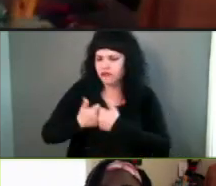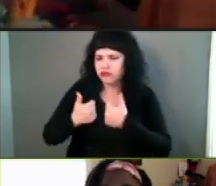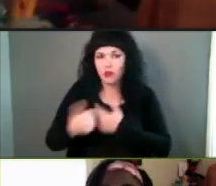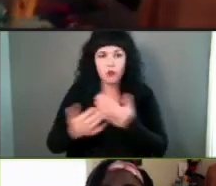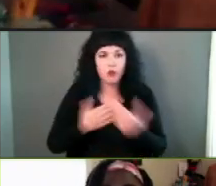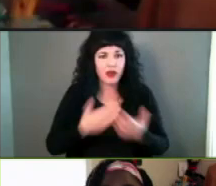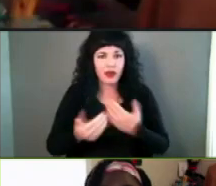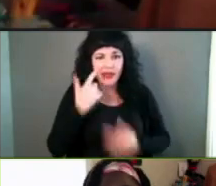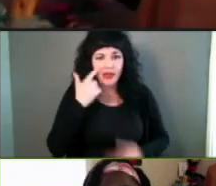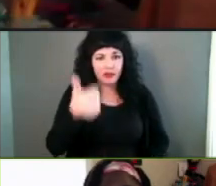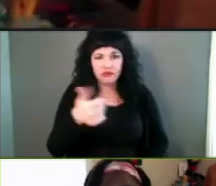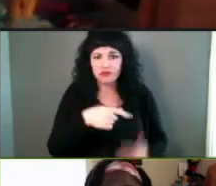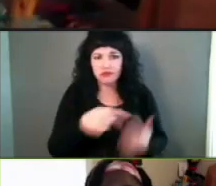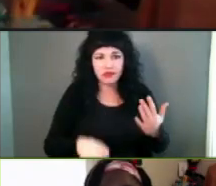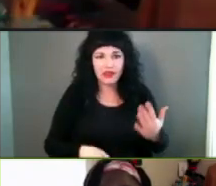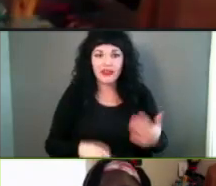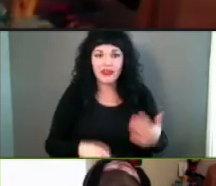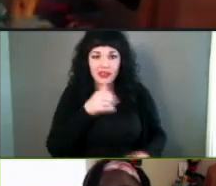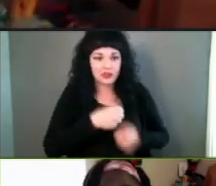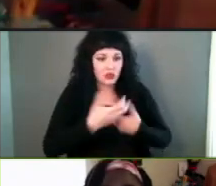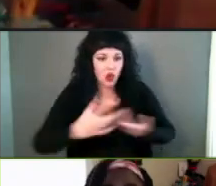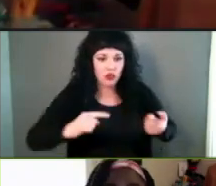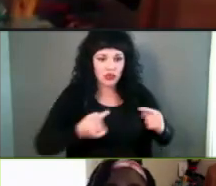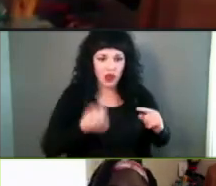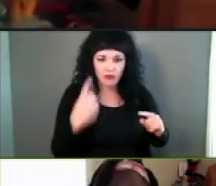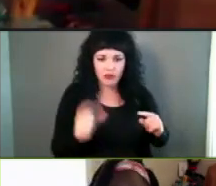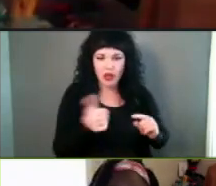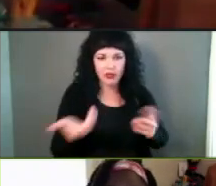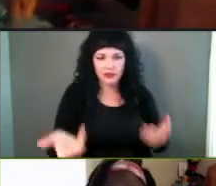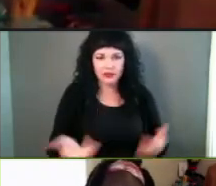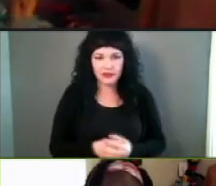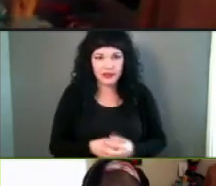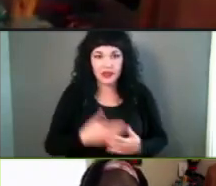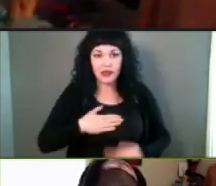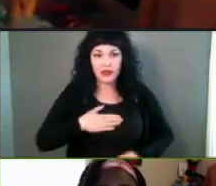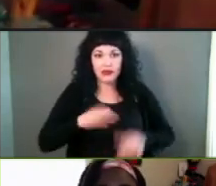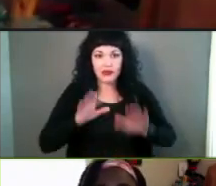that does not bring harm to anyone else. My